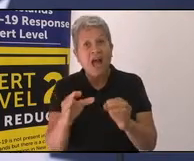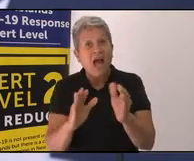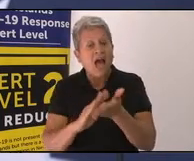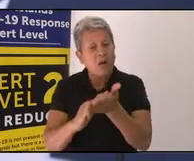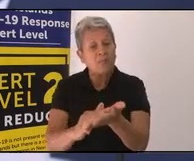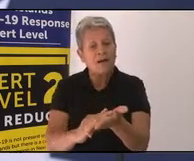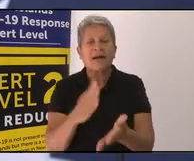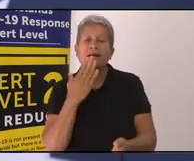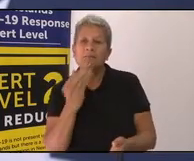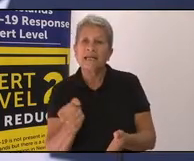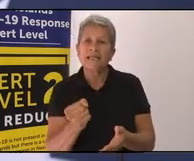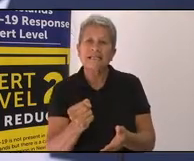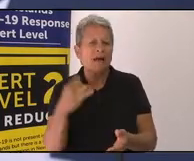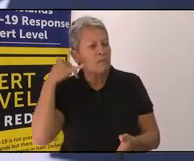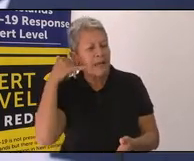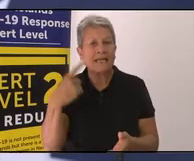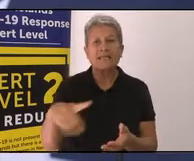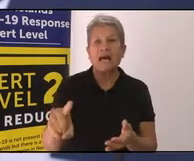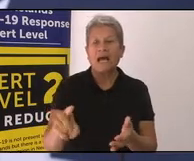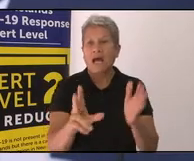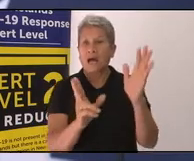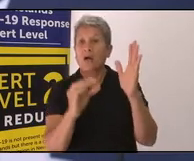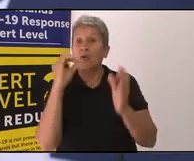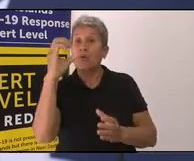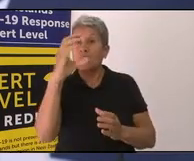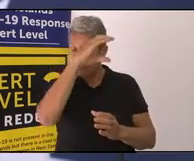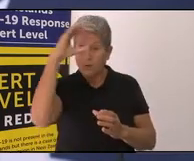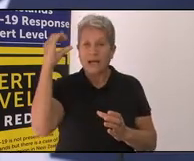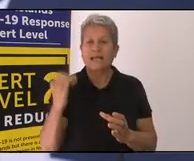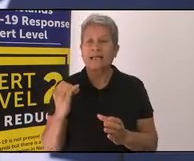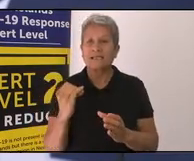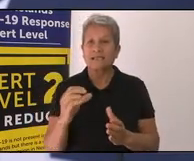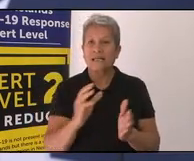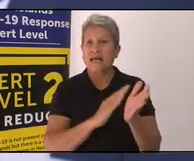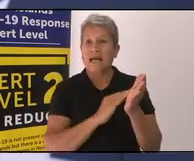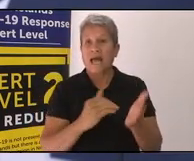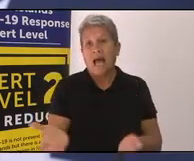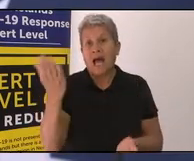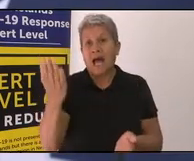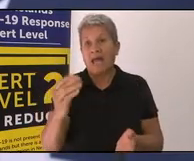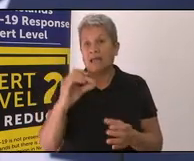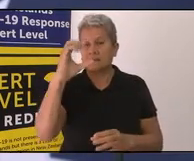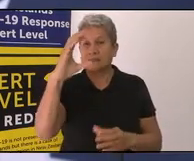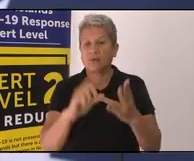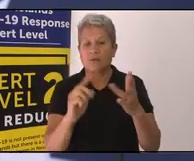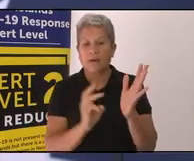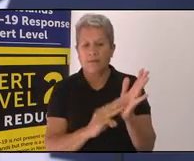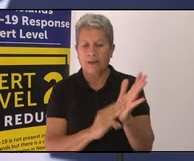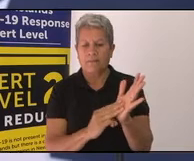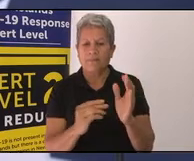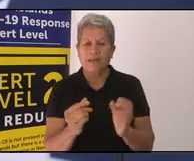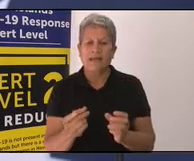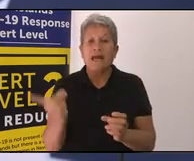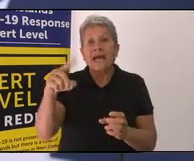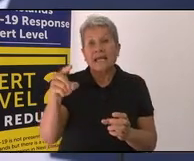Islands High Commission in New Zealand. Further information will be provided to you about the enhanced support